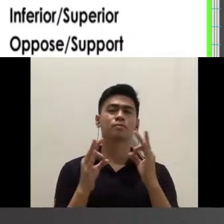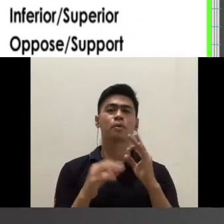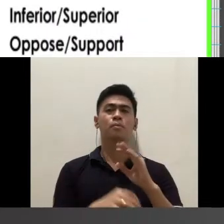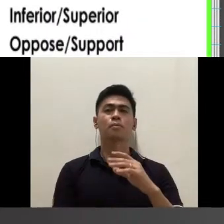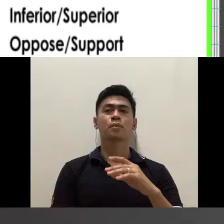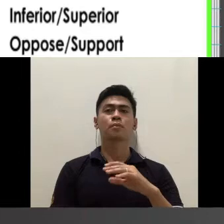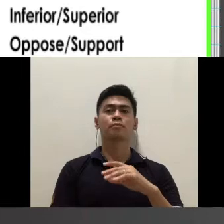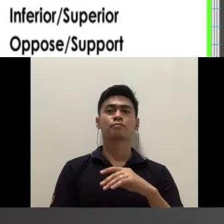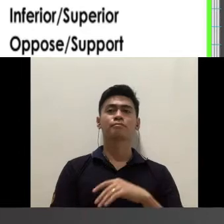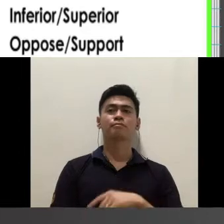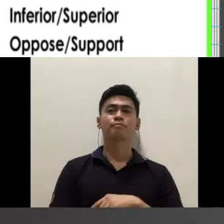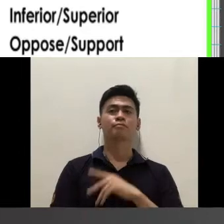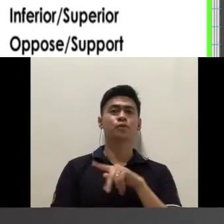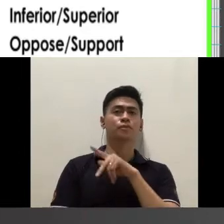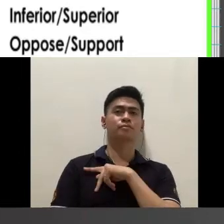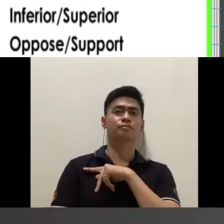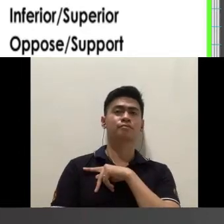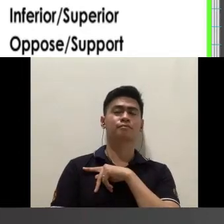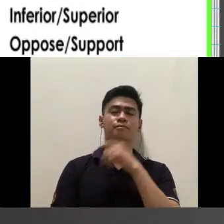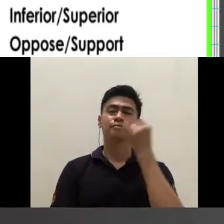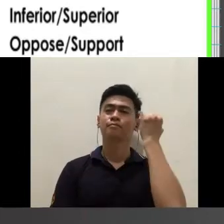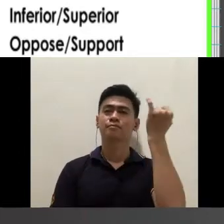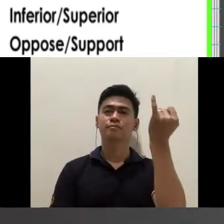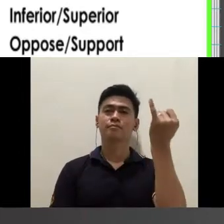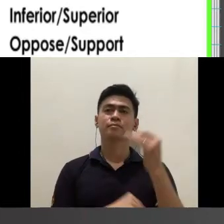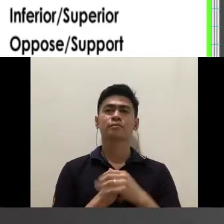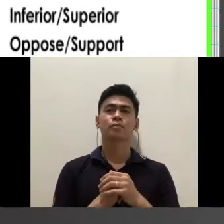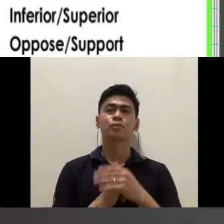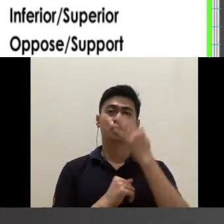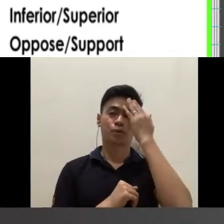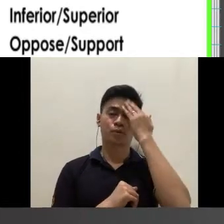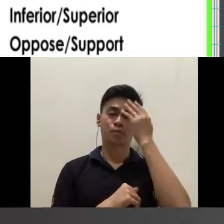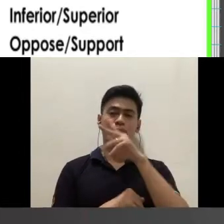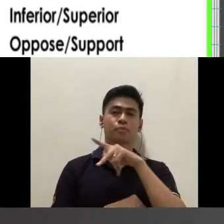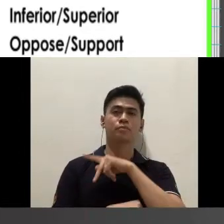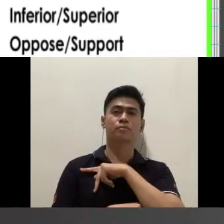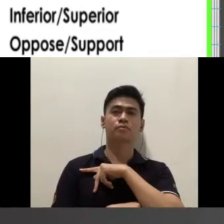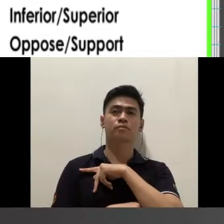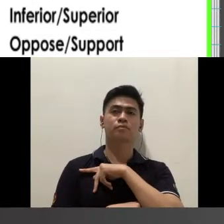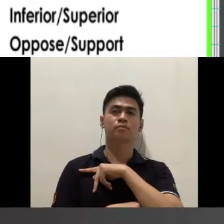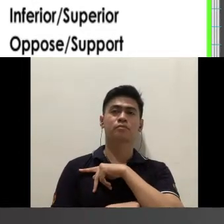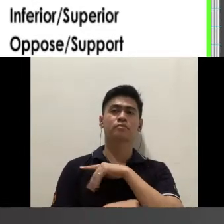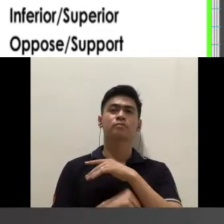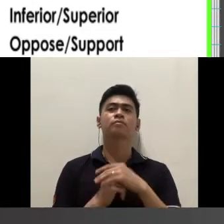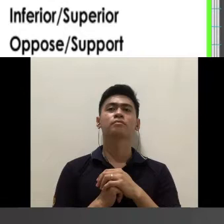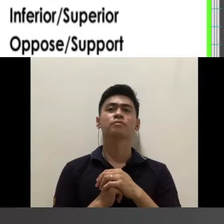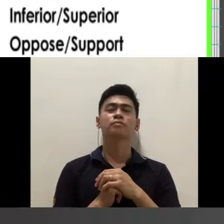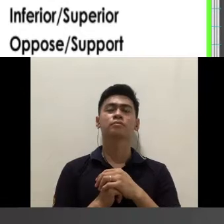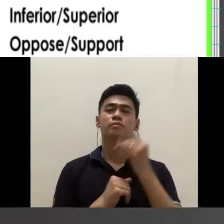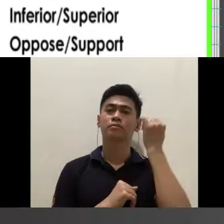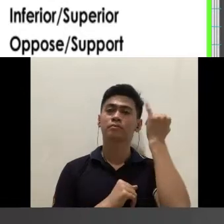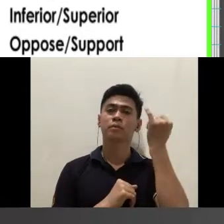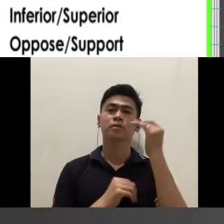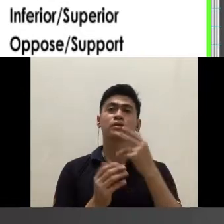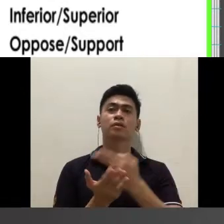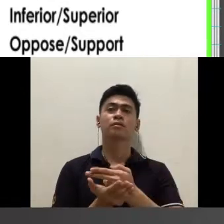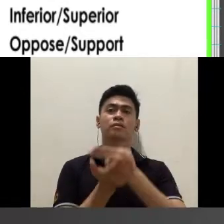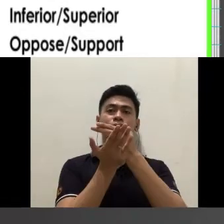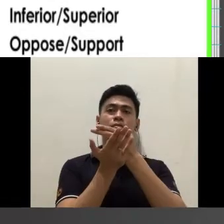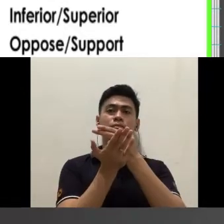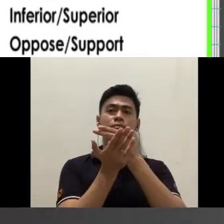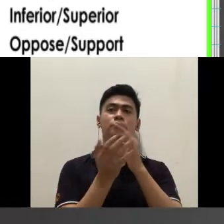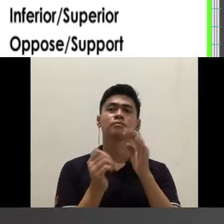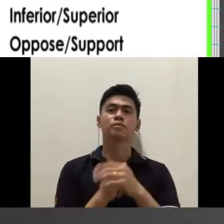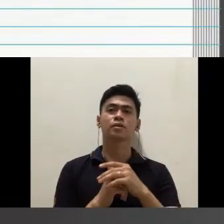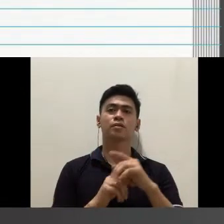Some of these are transitional devices which are used to show connection and sequence of ideas and information in